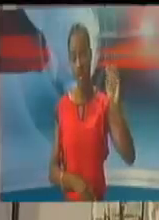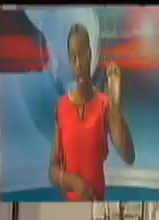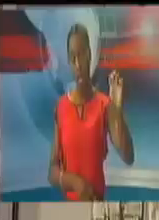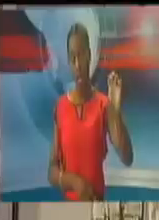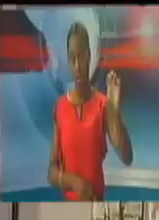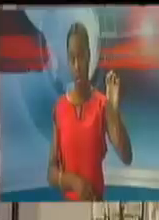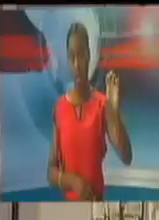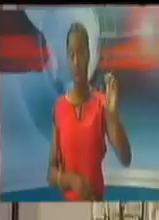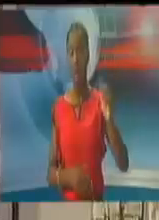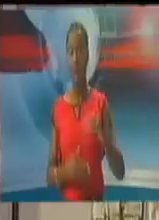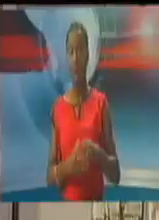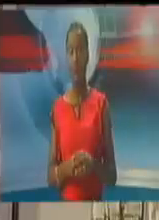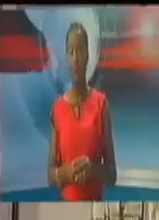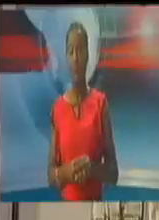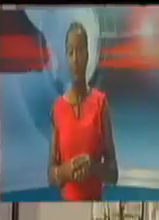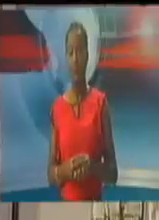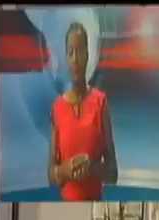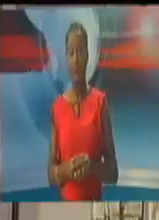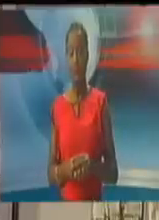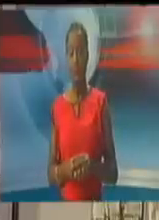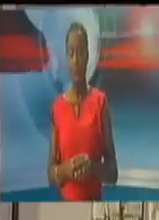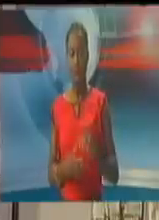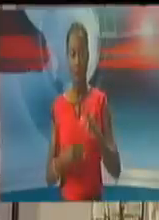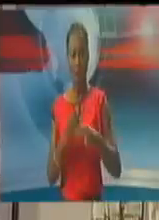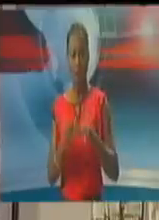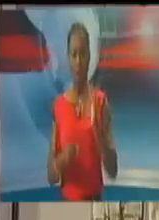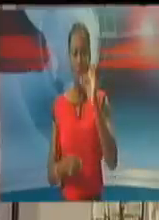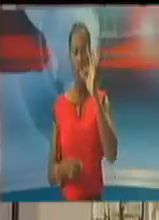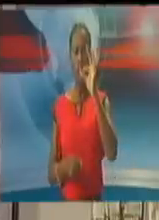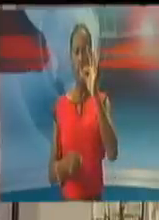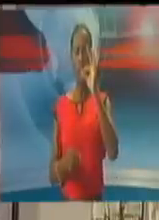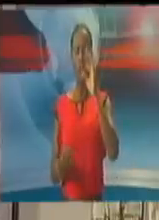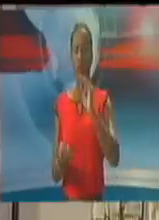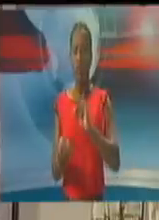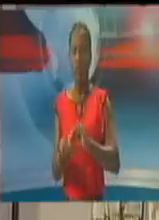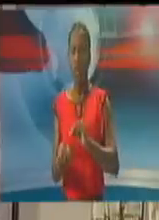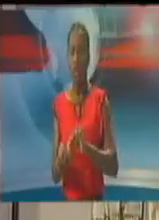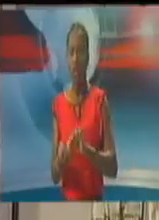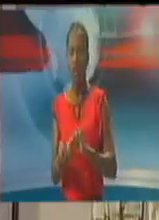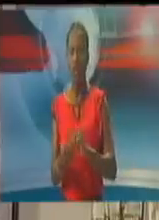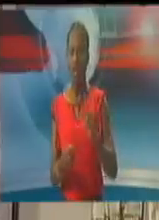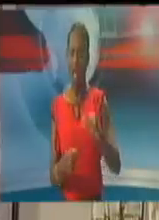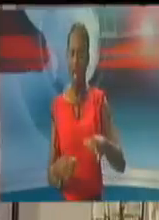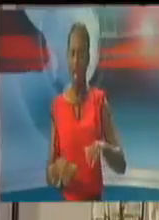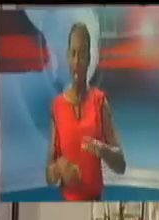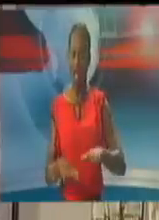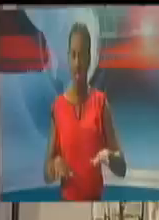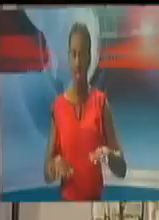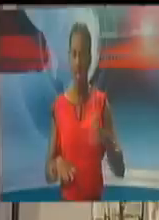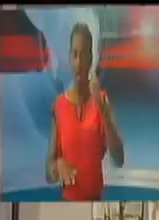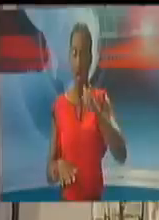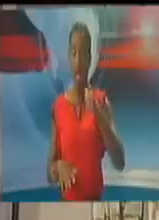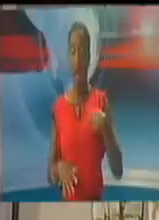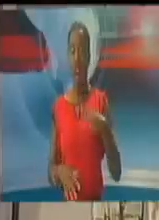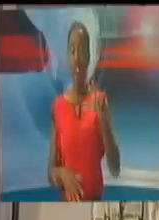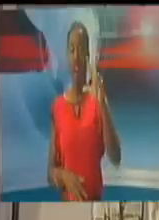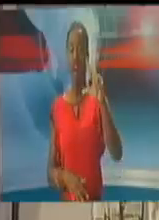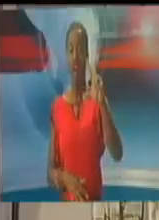who follow the debate on medical marijuana. She was a little girl who used to have 300 seizures a